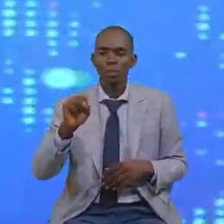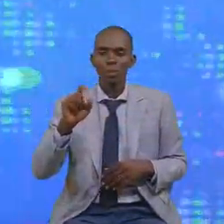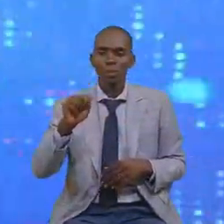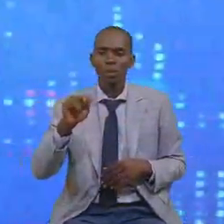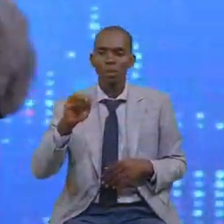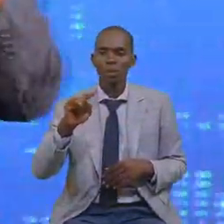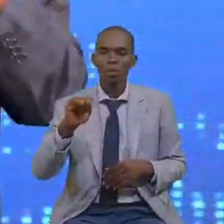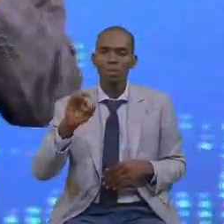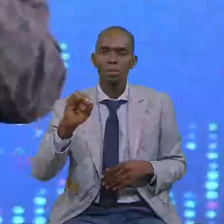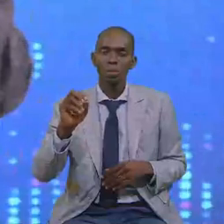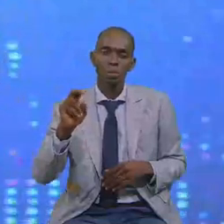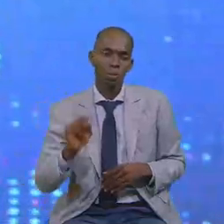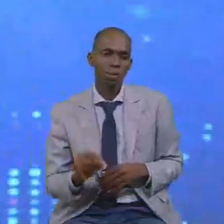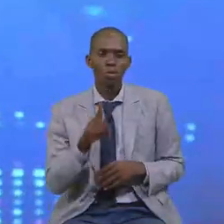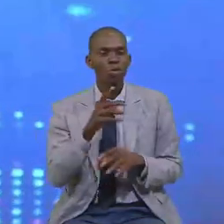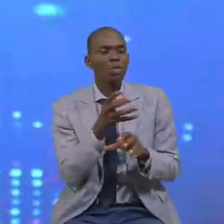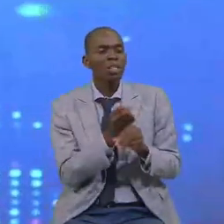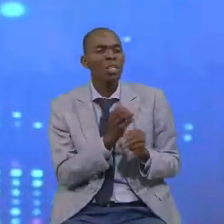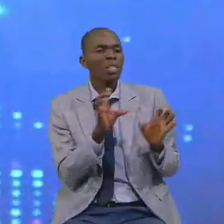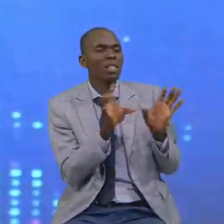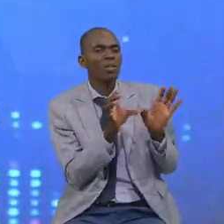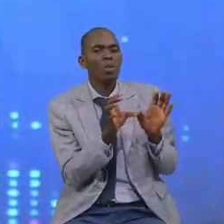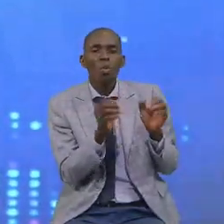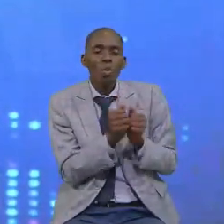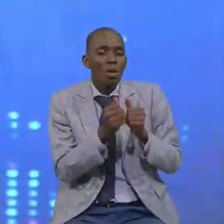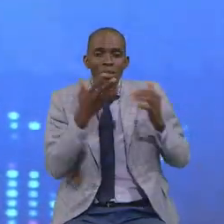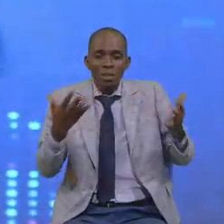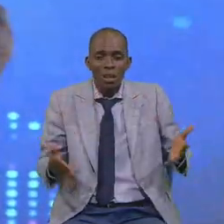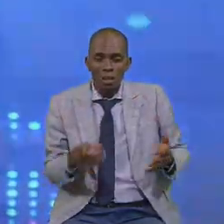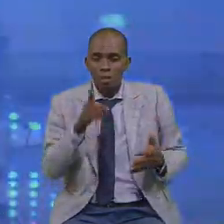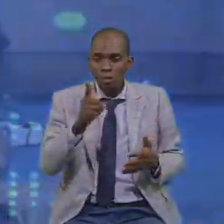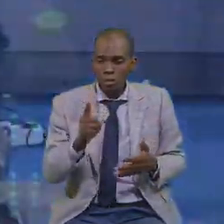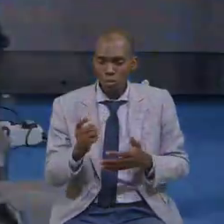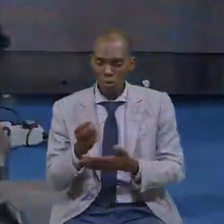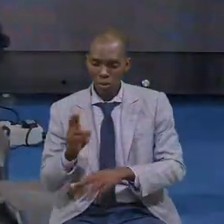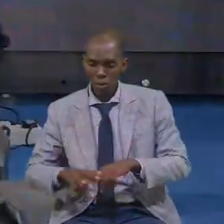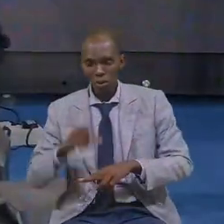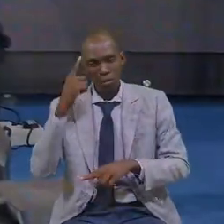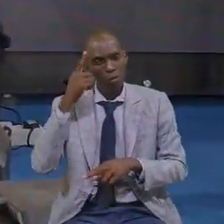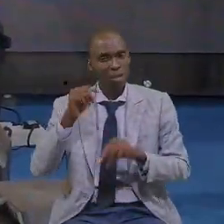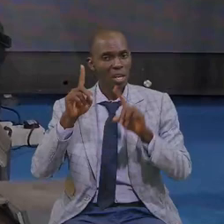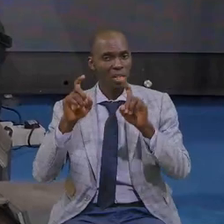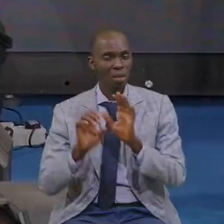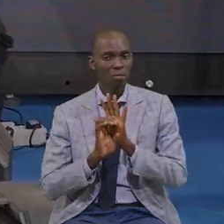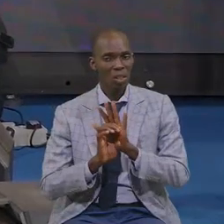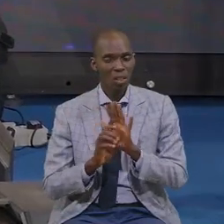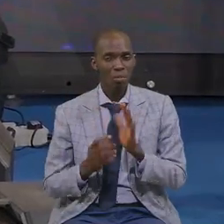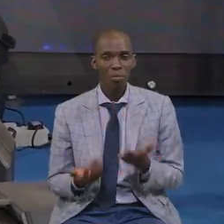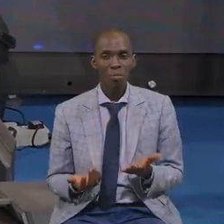without foundation. What are you going to do? Restitution. You've got